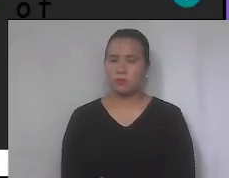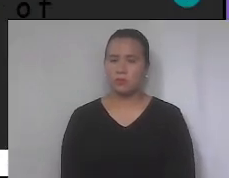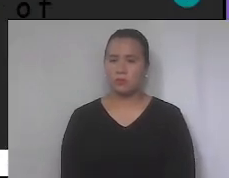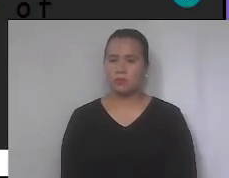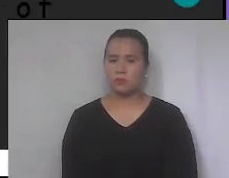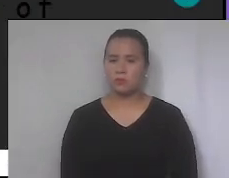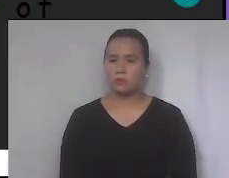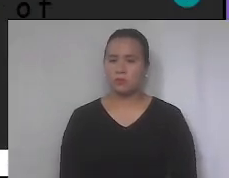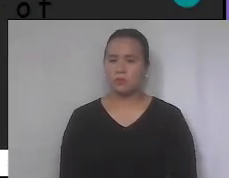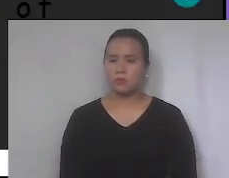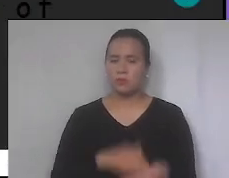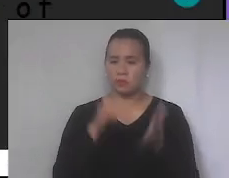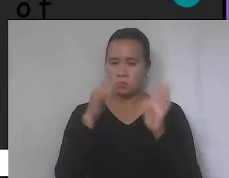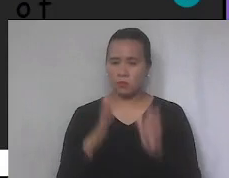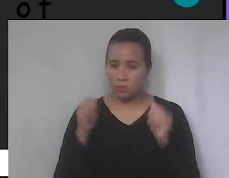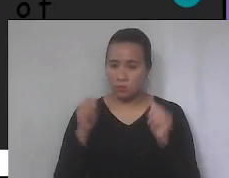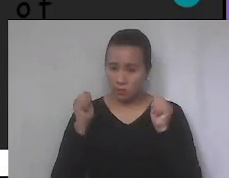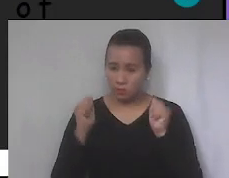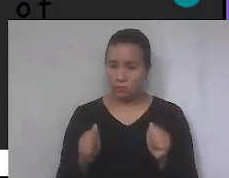word.